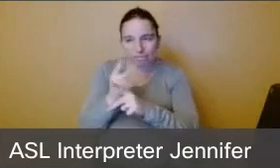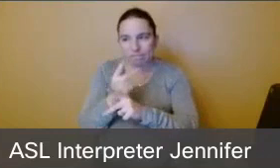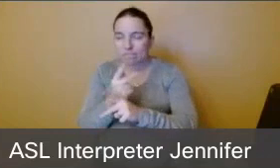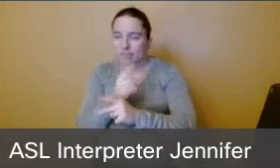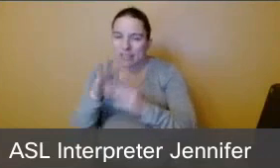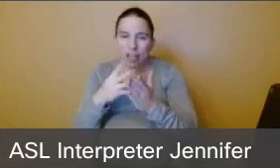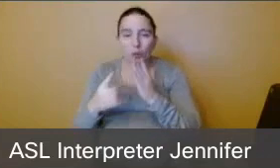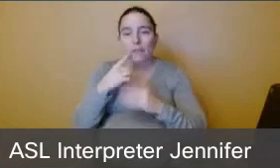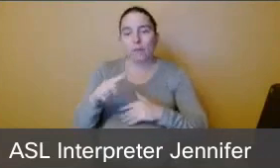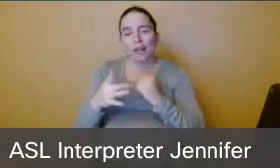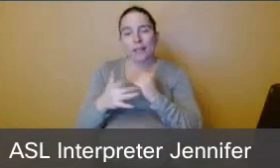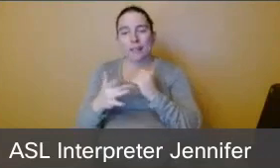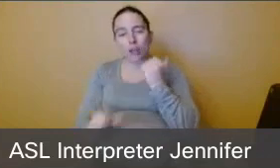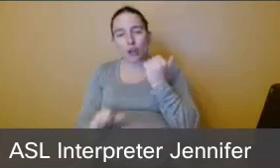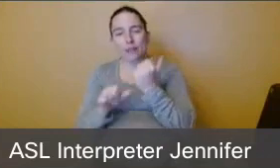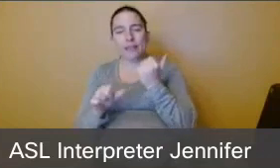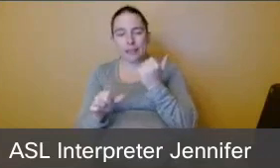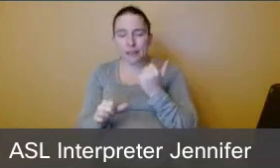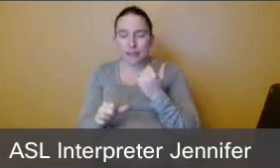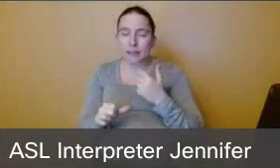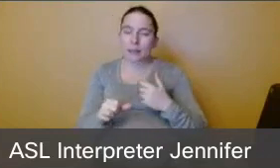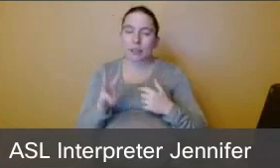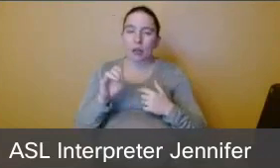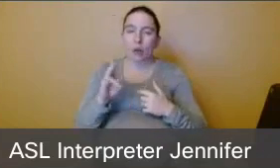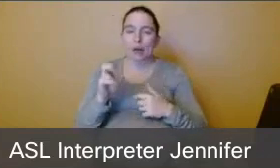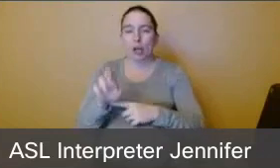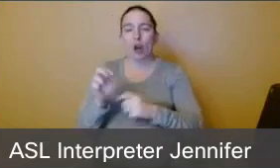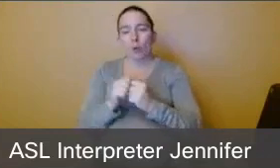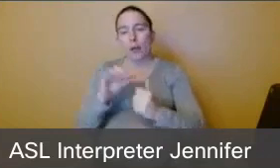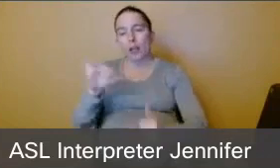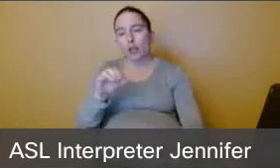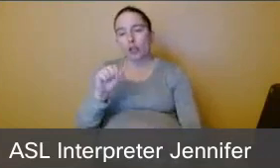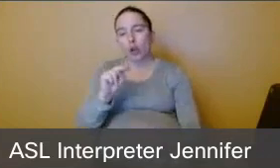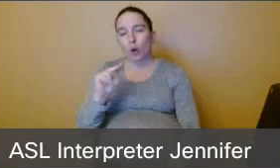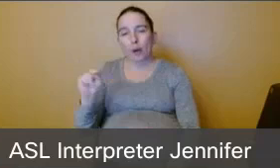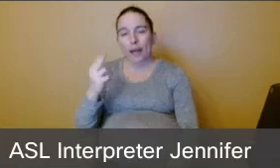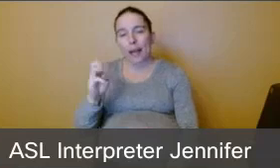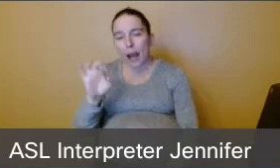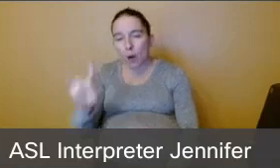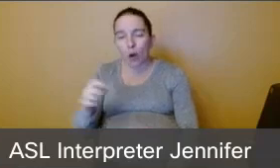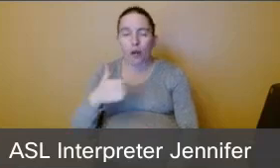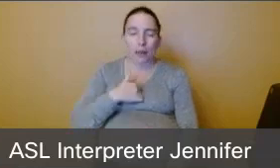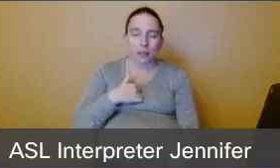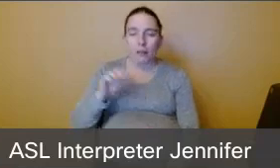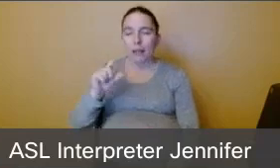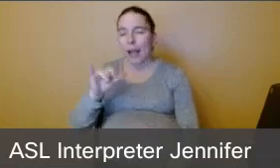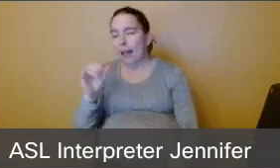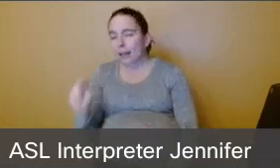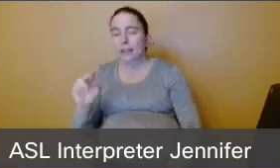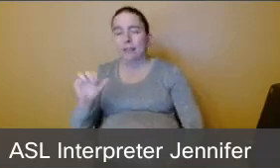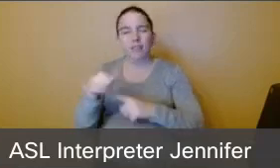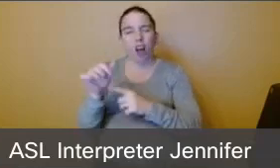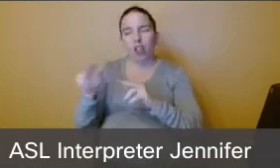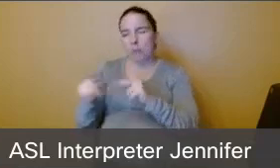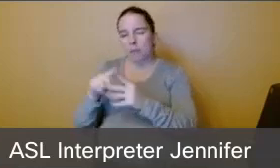assistance webinar where Joanne Howard, myself, Allison, Deloitte, and others will be participating to help